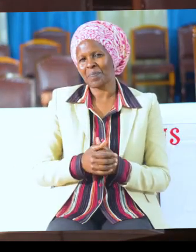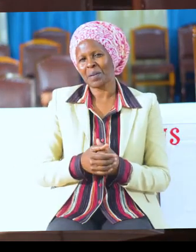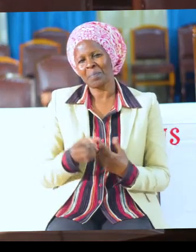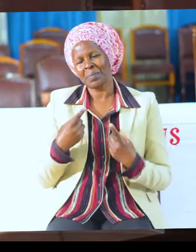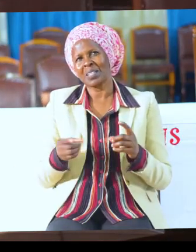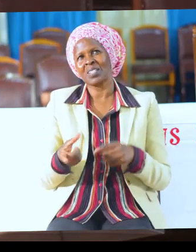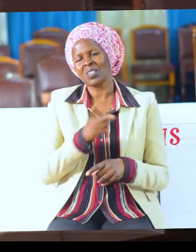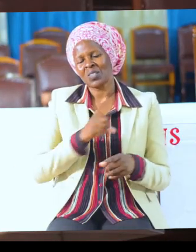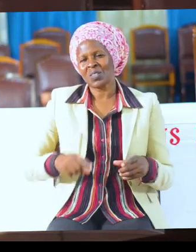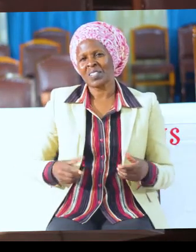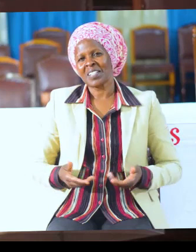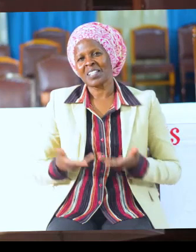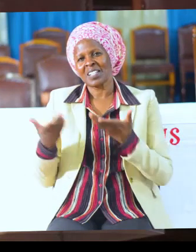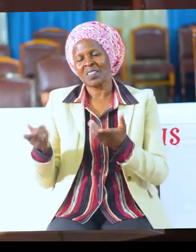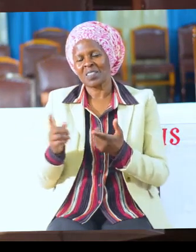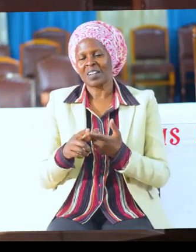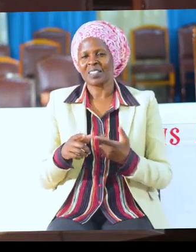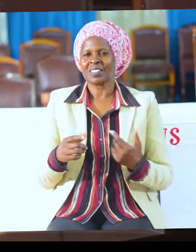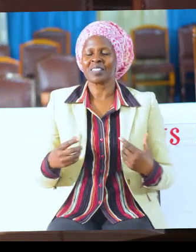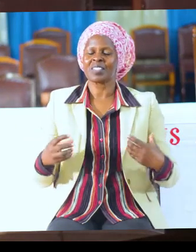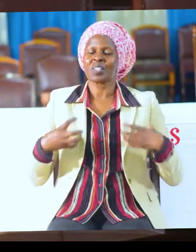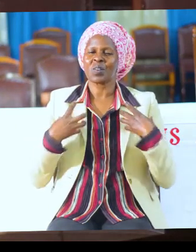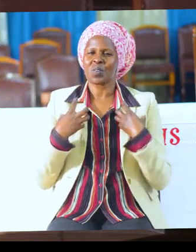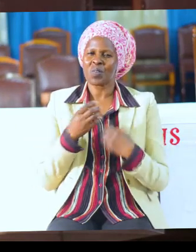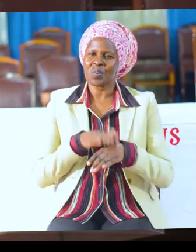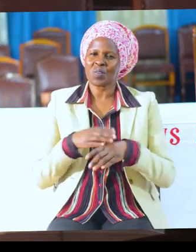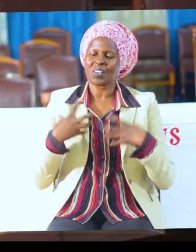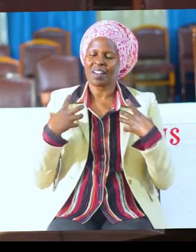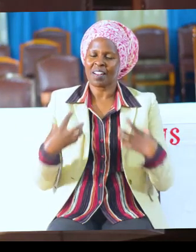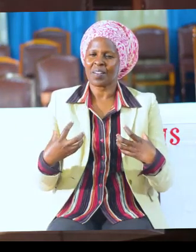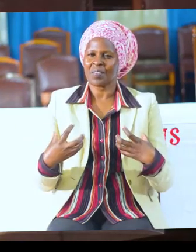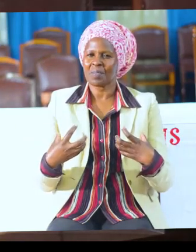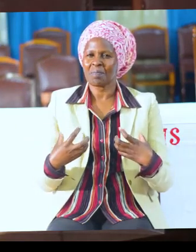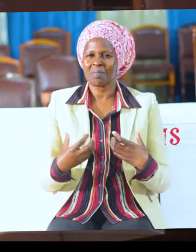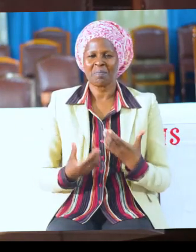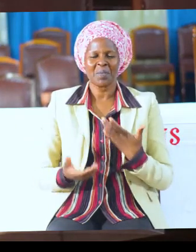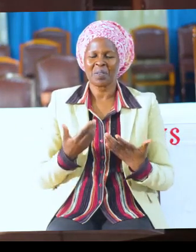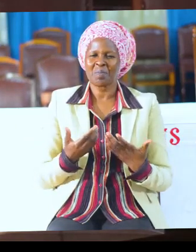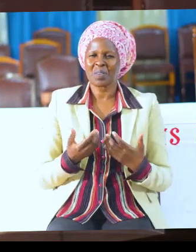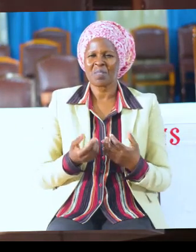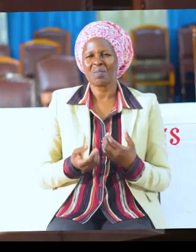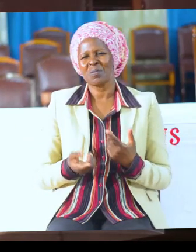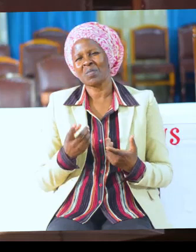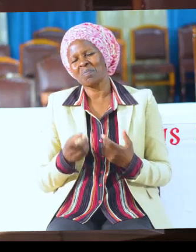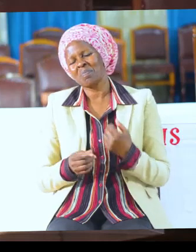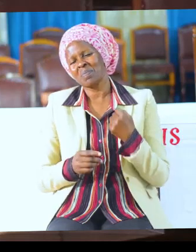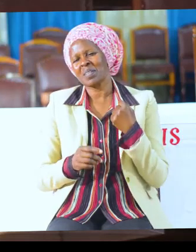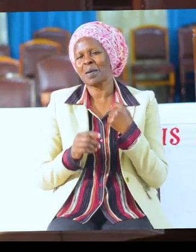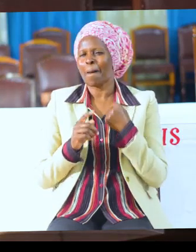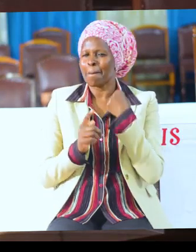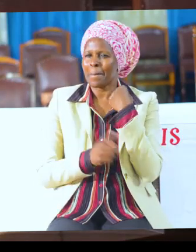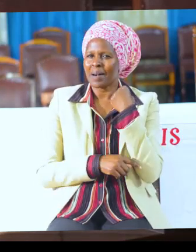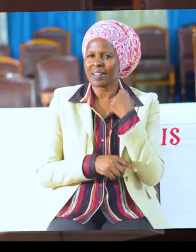disease. But the Lord has given us good health. It could have been, you know, worse. I have been thinking the